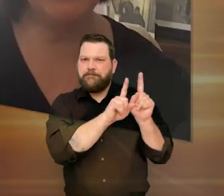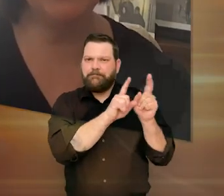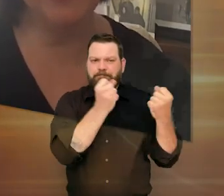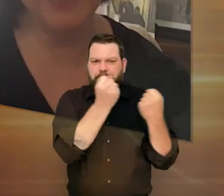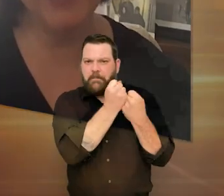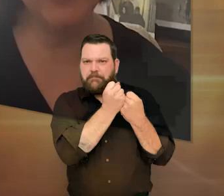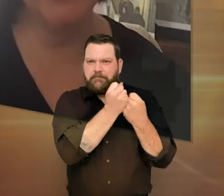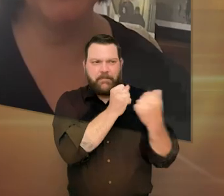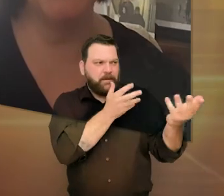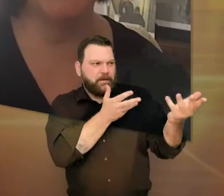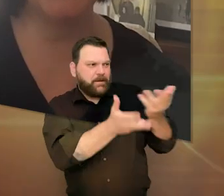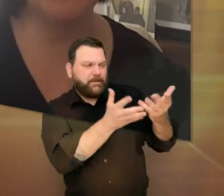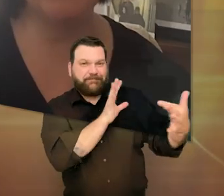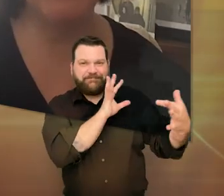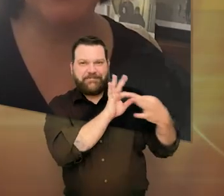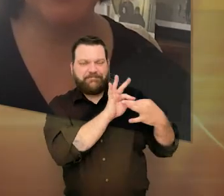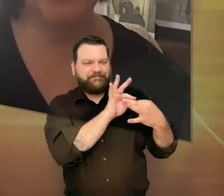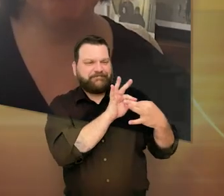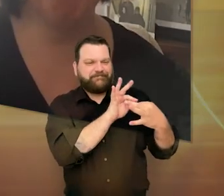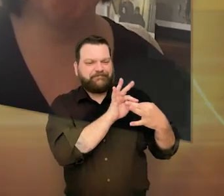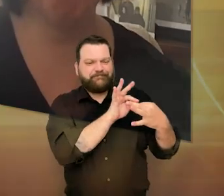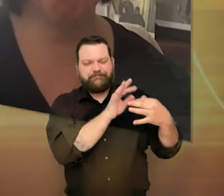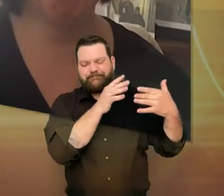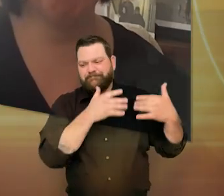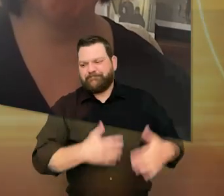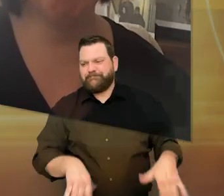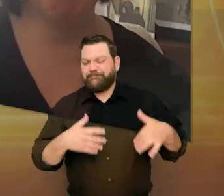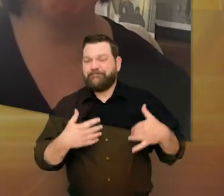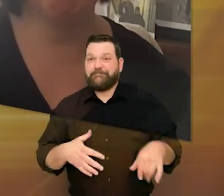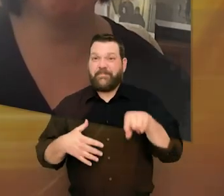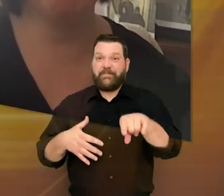He made you feel accompanied.